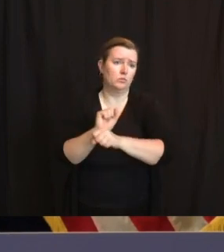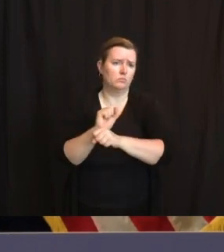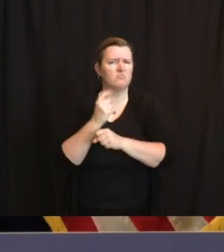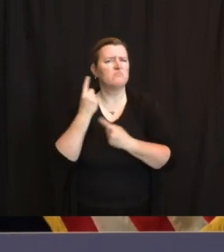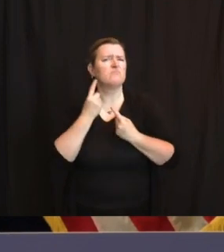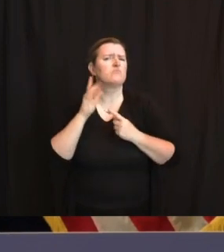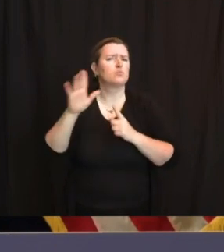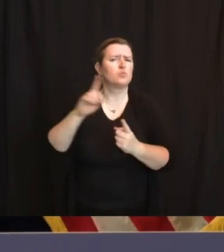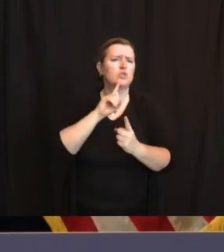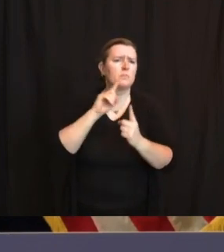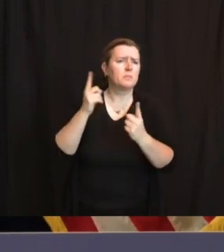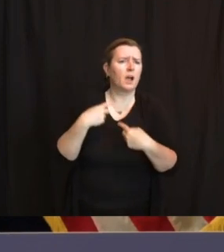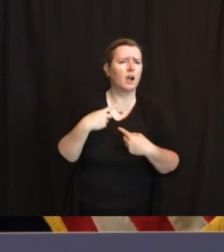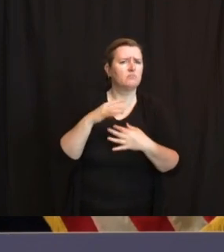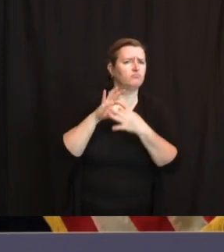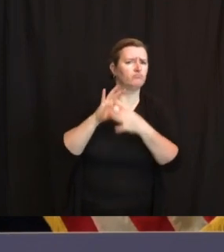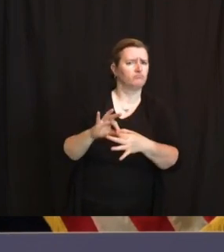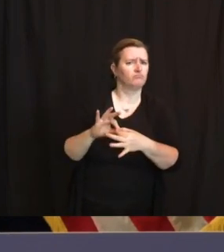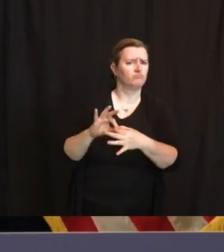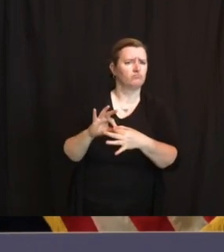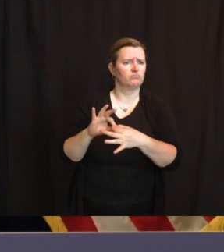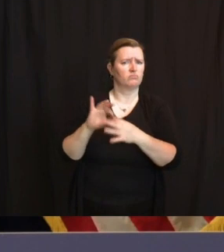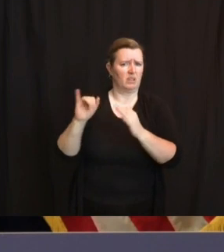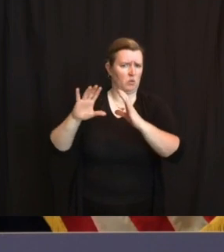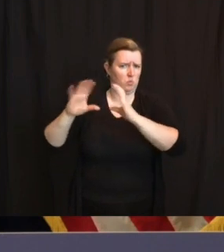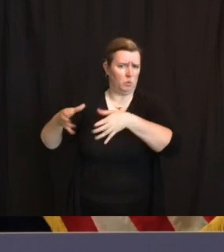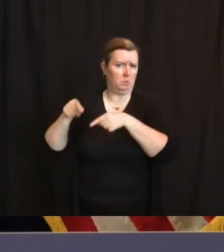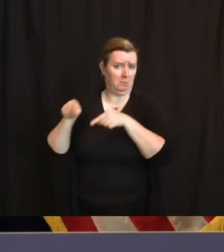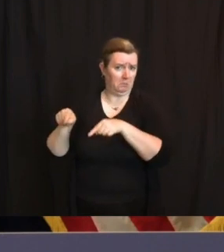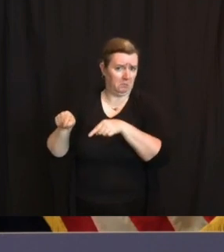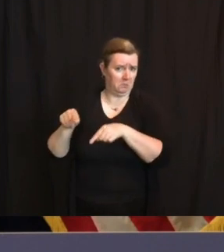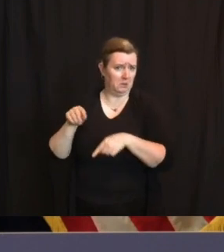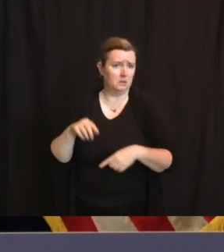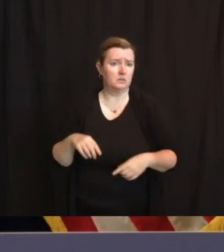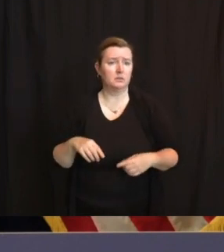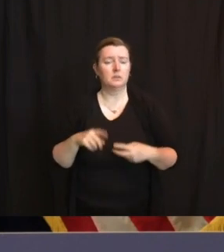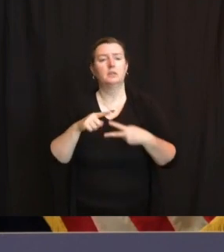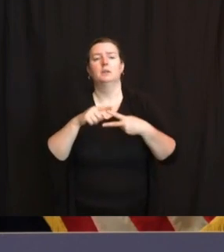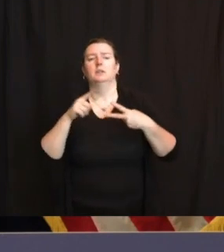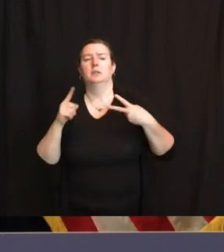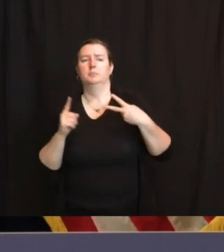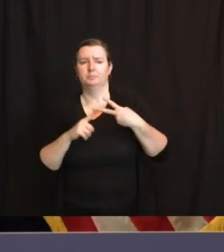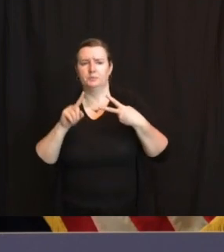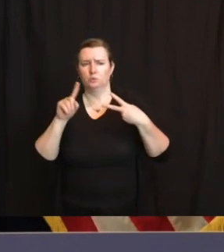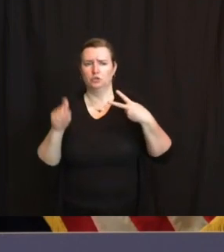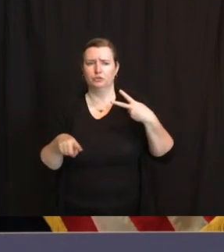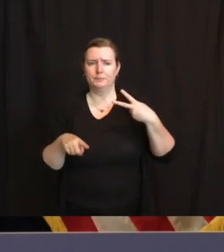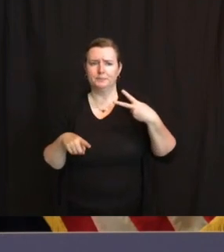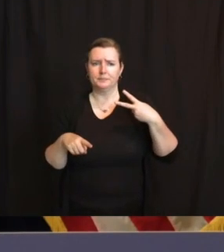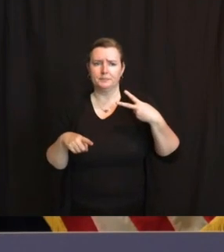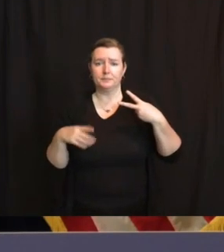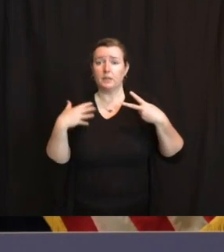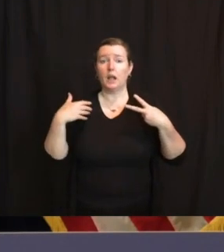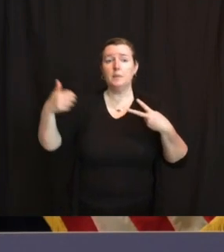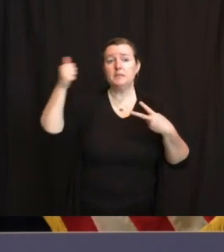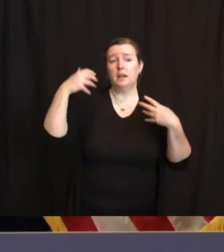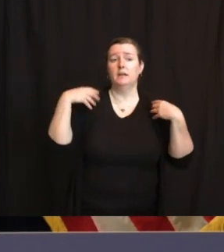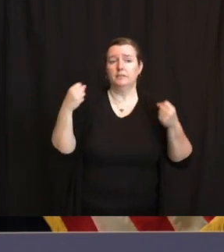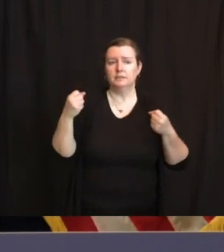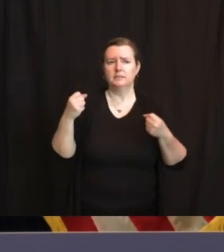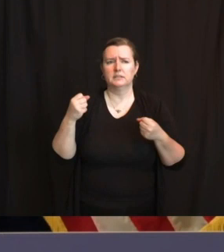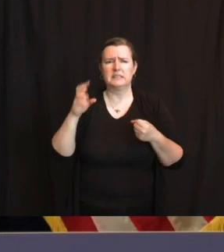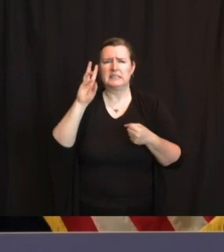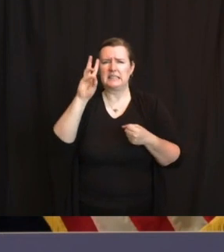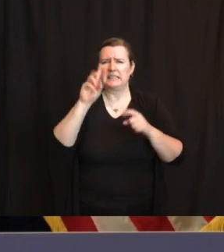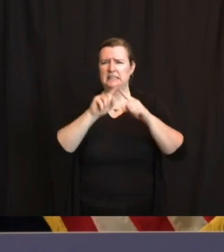Commissioner, you spoke of working with Elizabeth, Trenton, Camden, Patterson, Atlantic City, and Newark to increase testing in those cities. What does that look like in